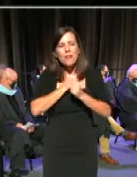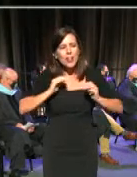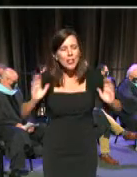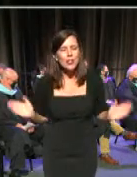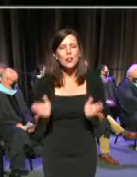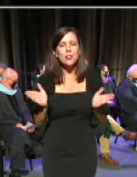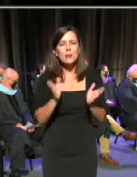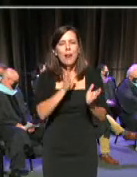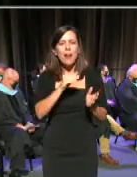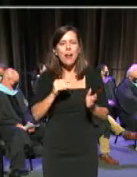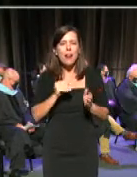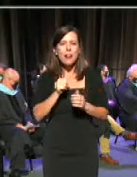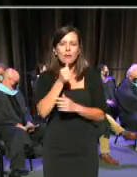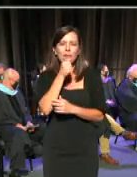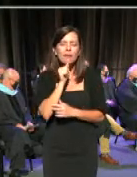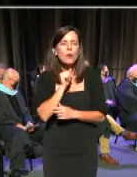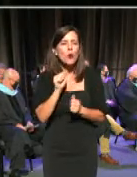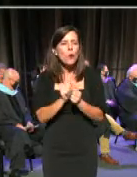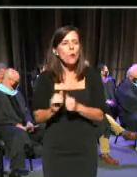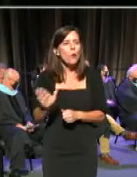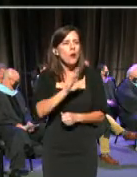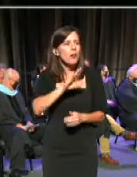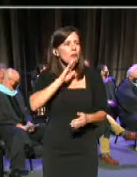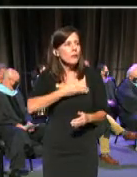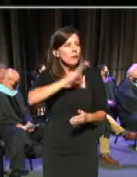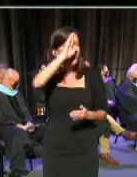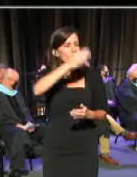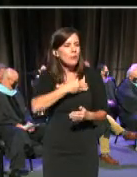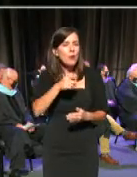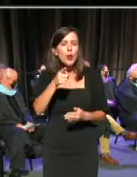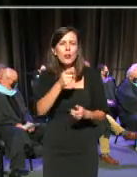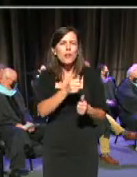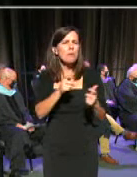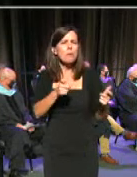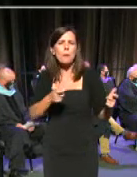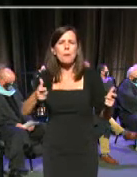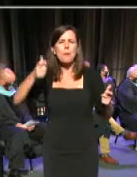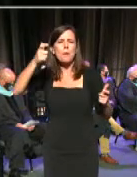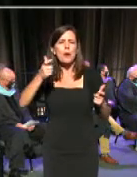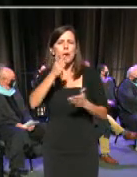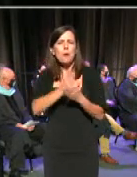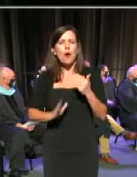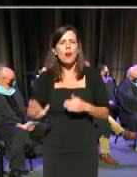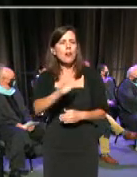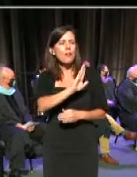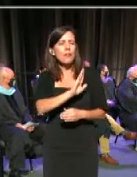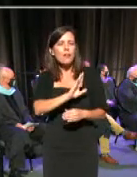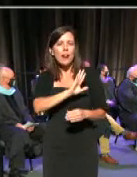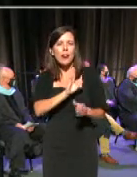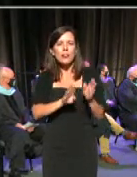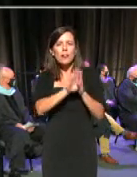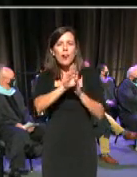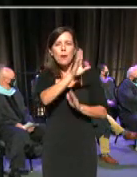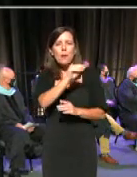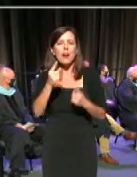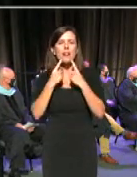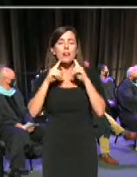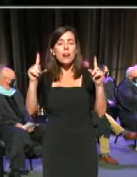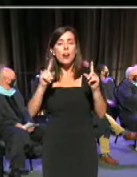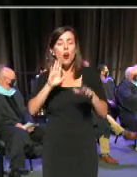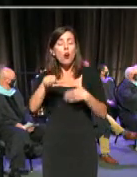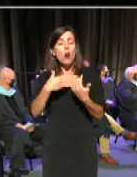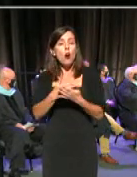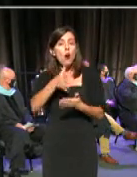encouragement, and perseverance with your sons and daughters. You have played the biggest role in their development and their success. At this time, would